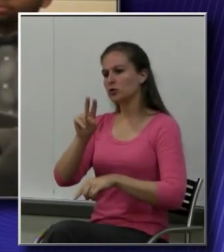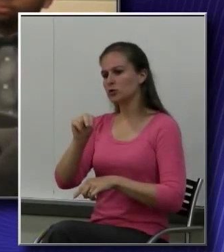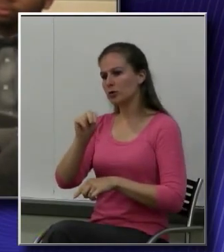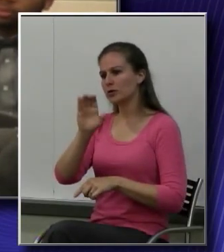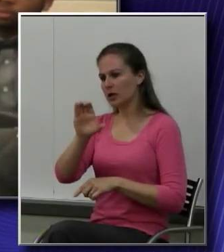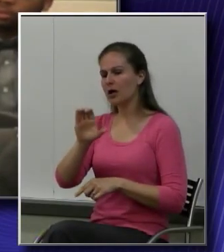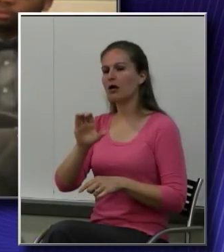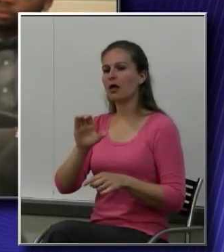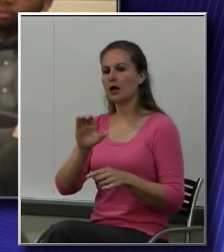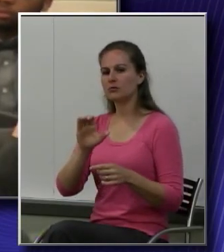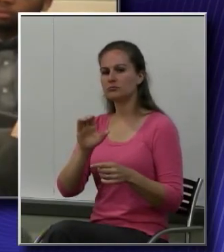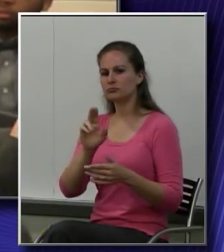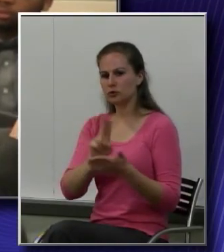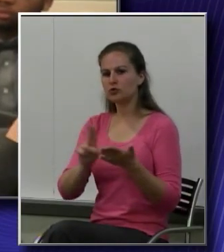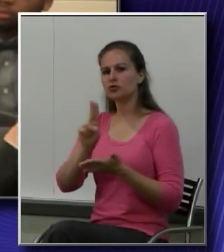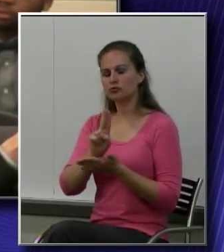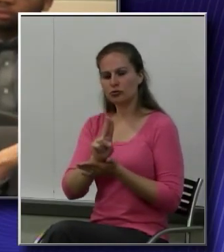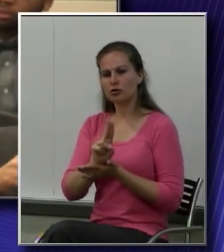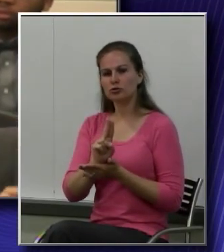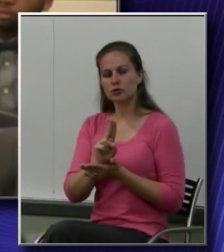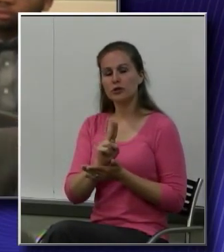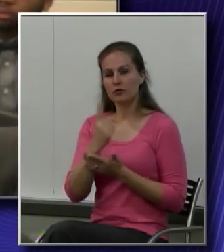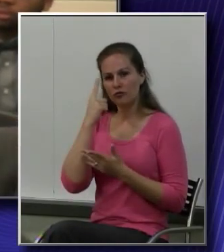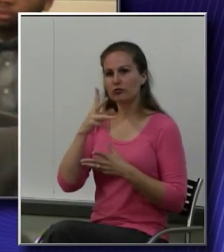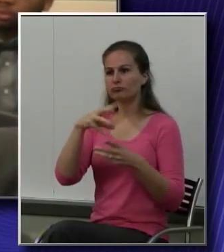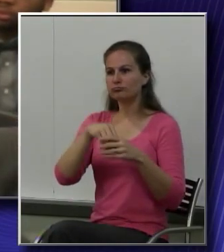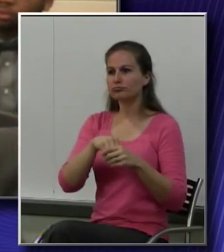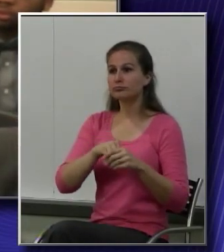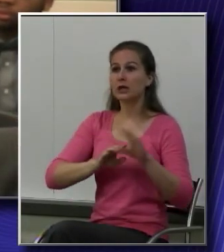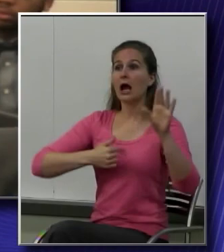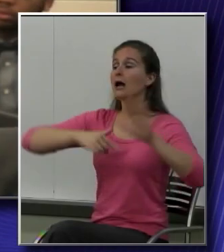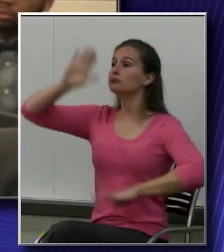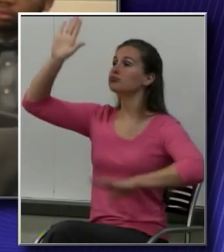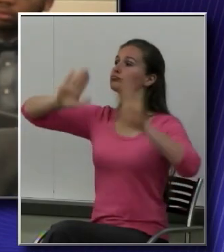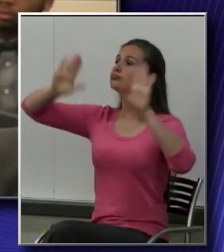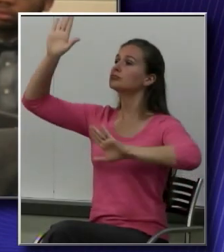some courses. Raised my hand, couldn't get called on.